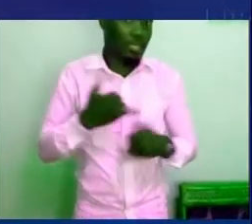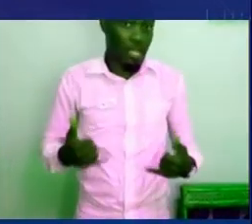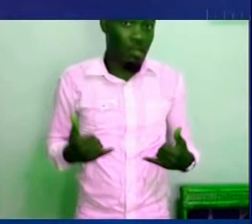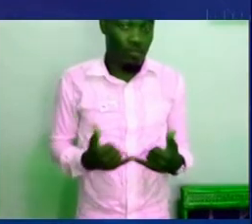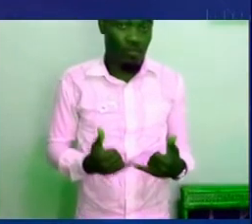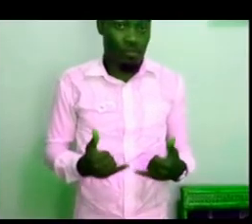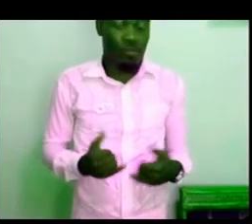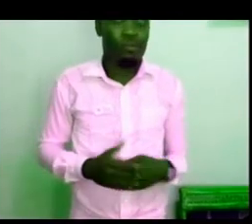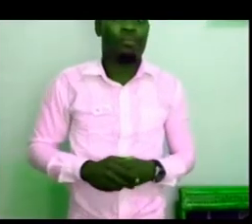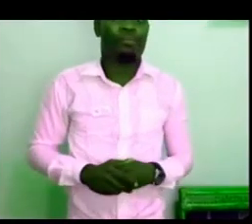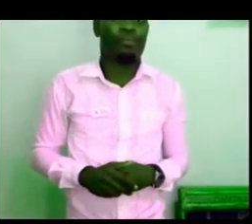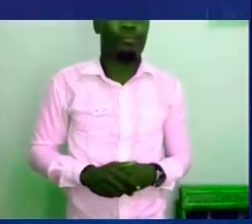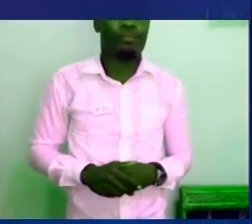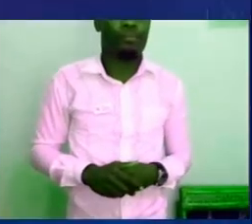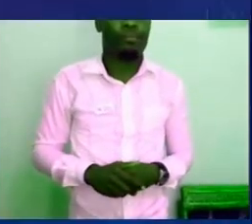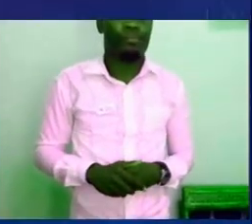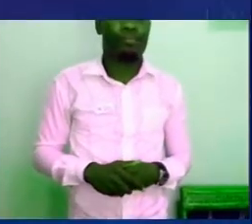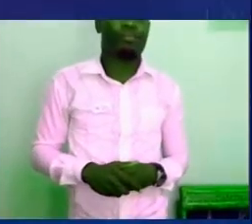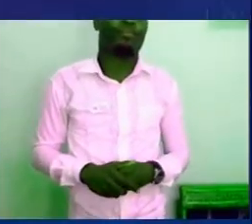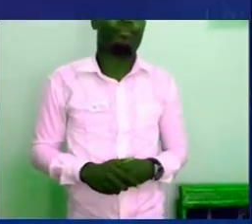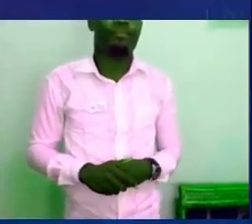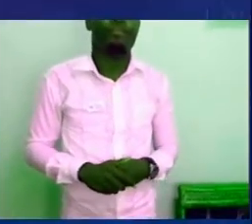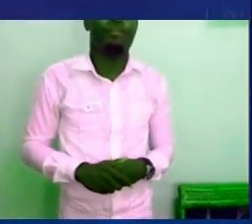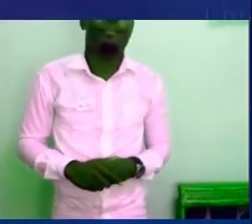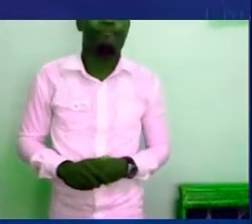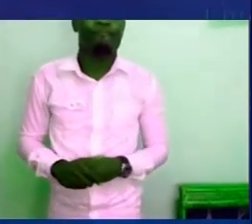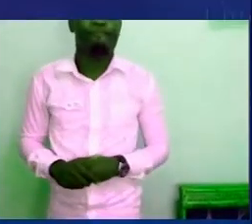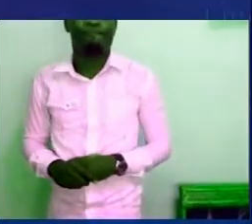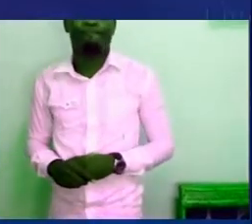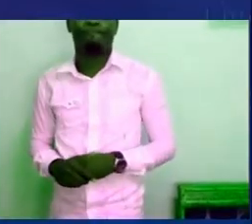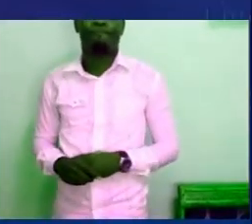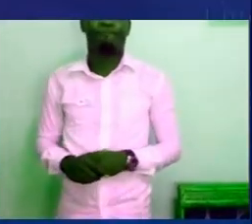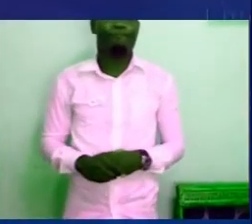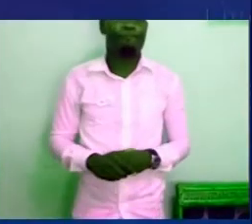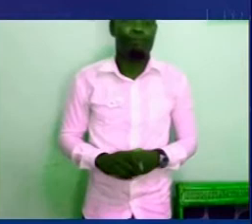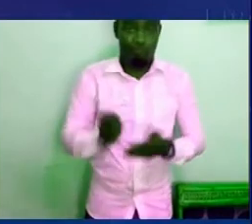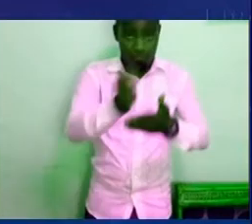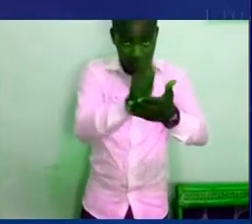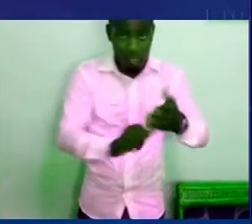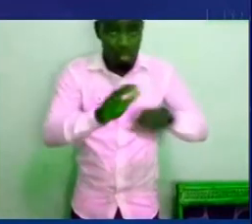Now take this assignment and